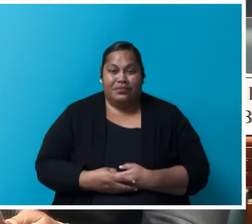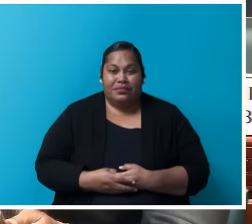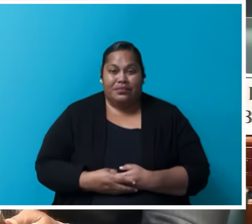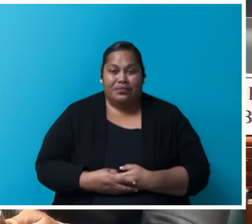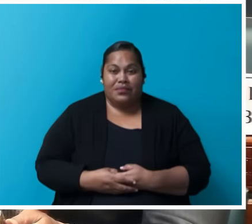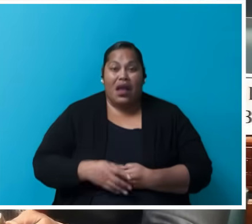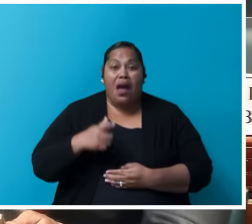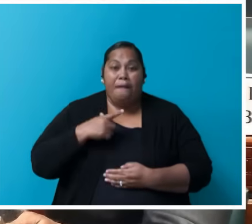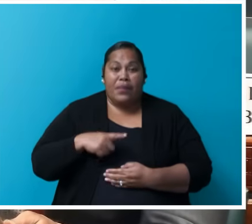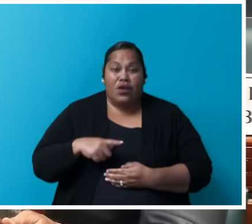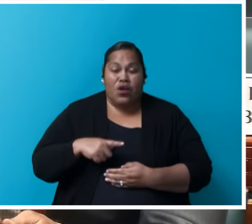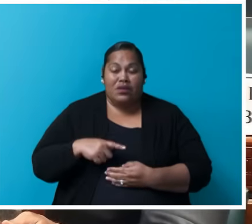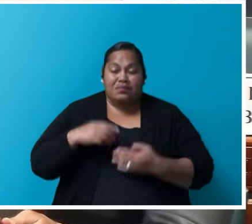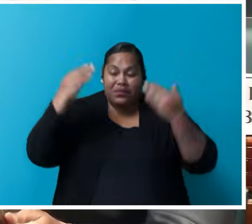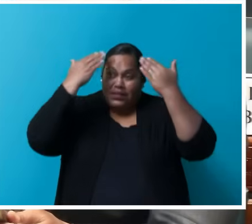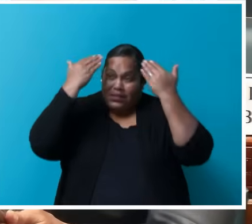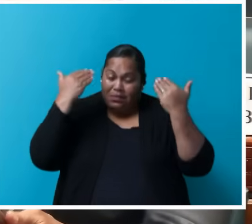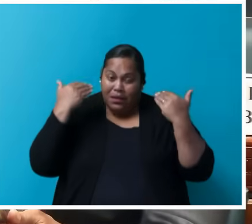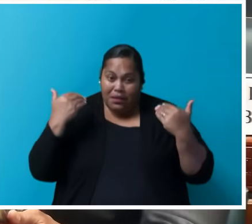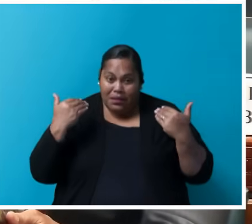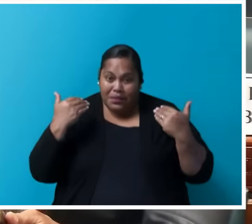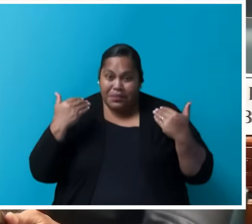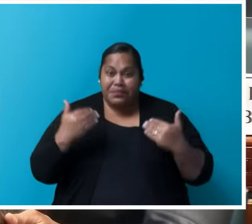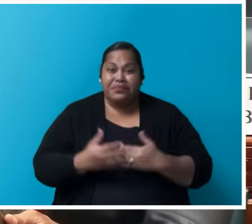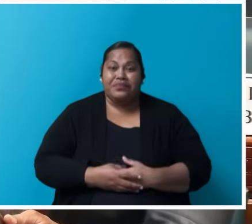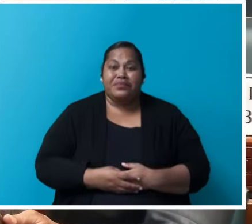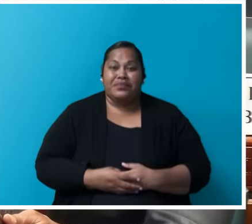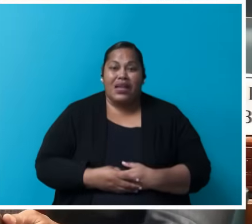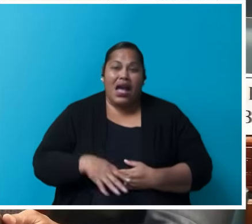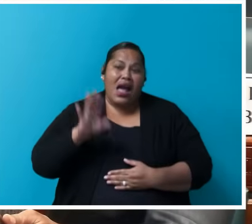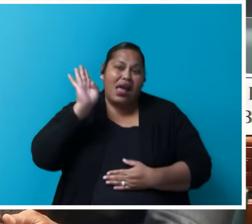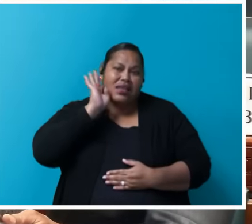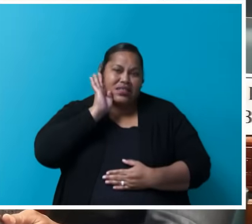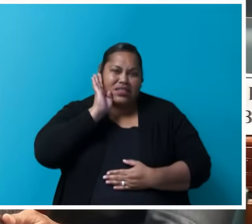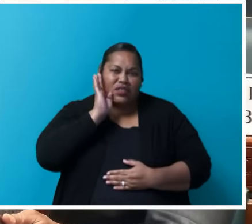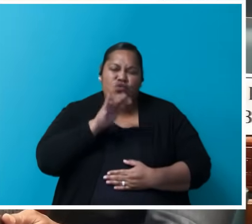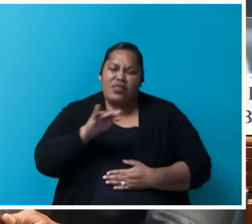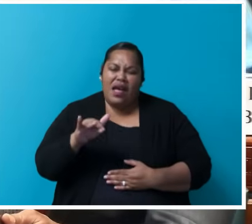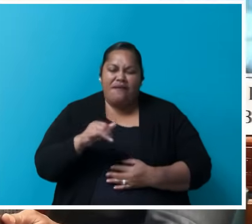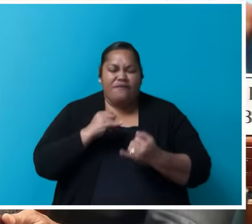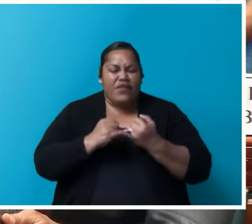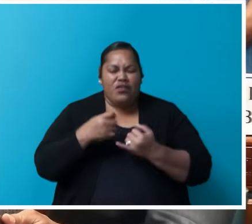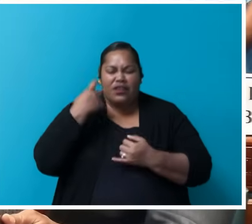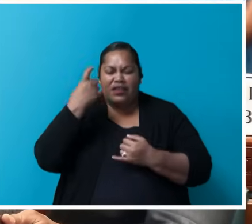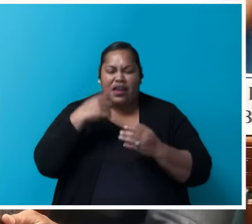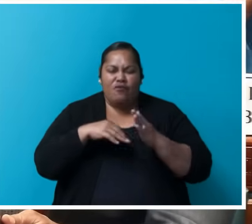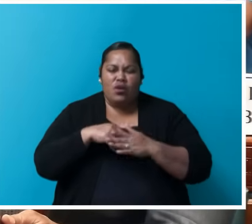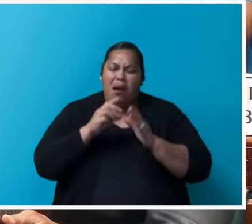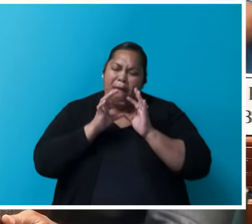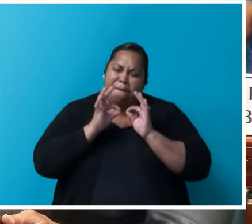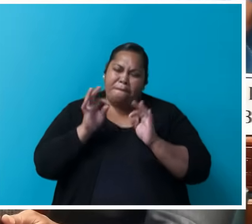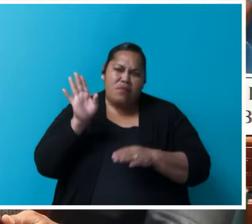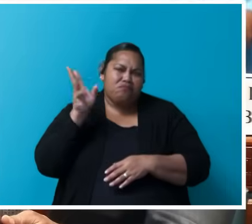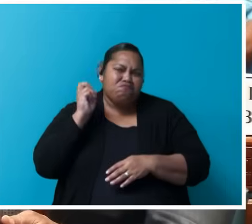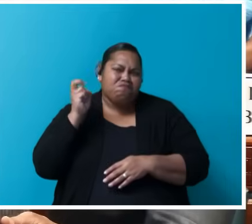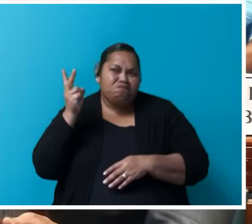Mr. Speaker, Mr. Speaker, I listened to them very, very carefully, quietly,